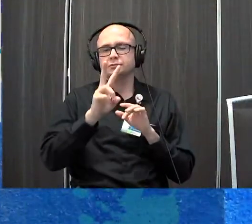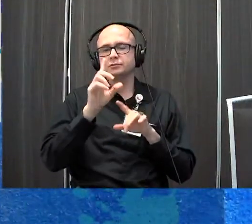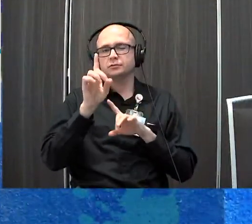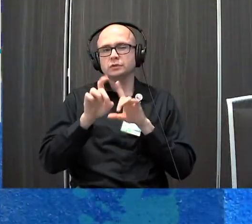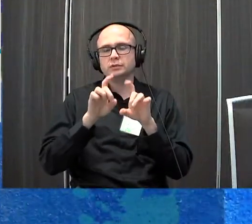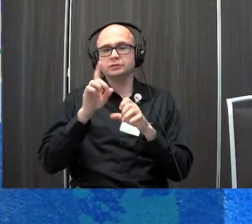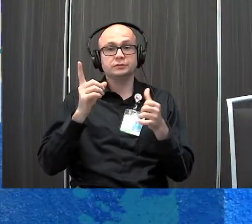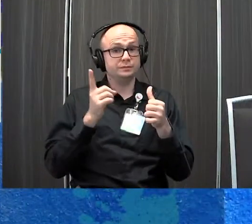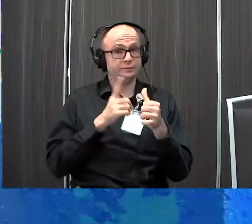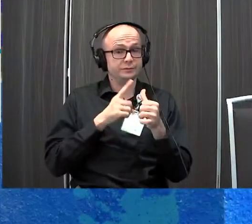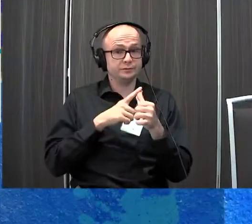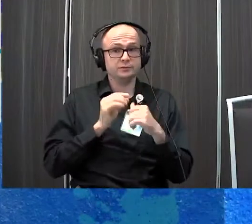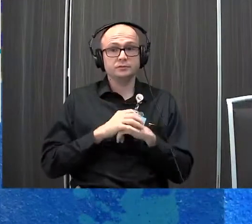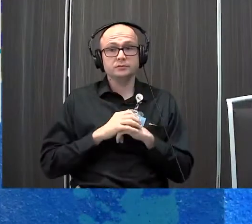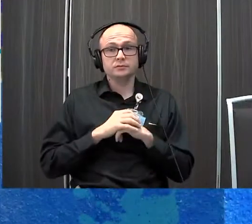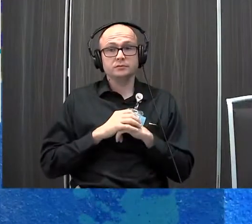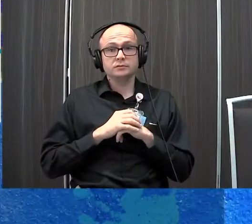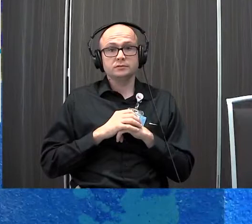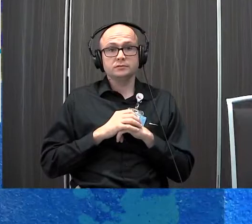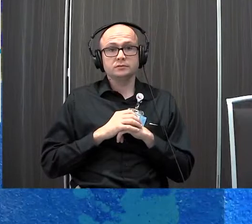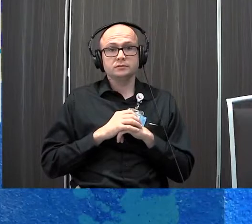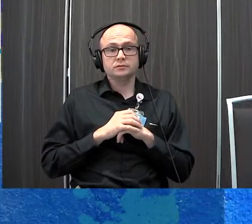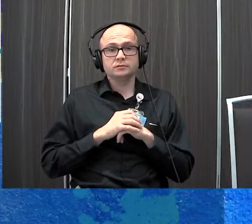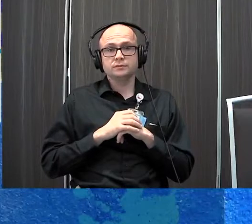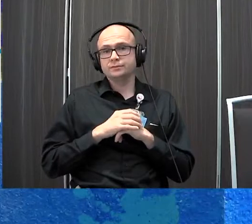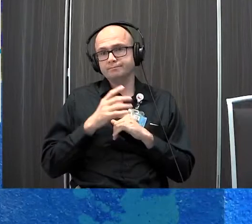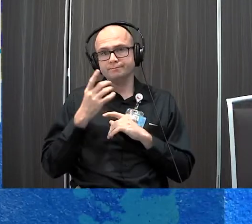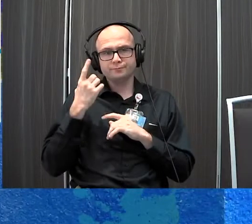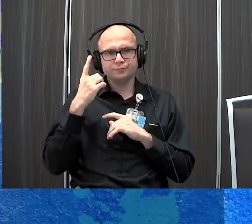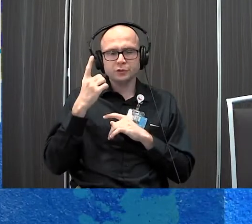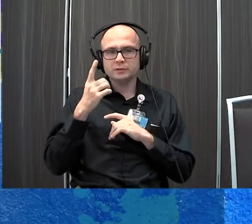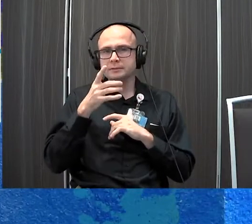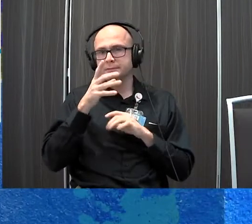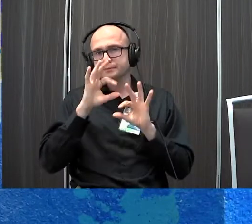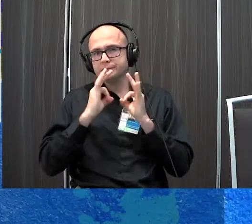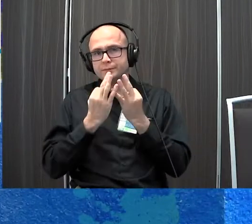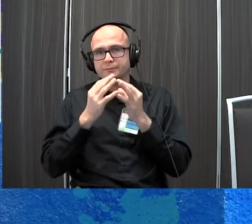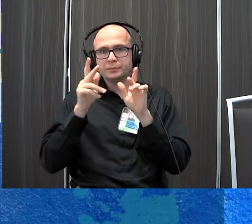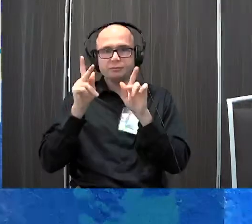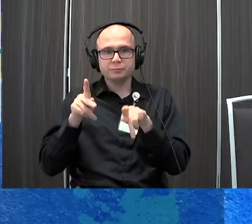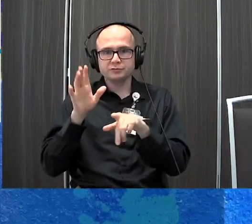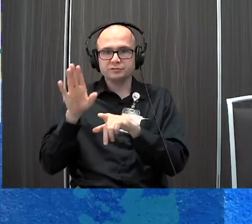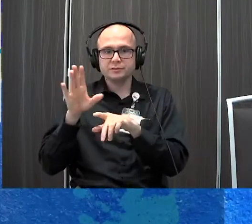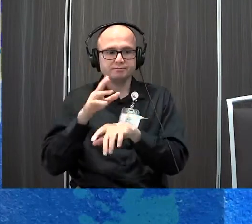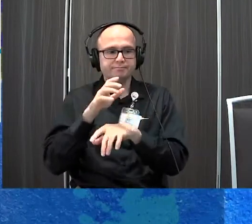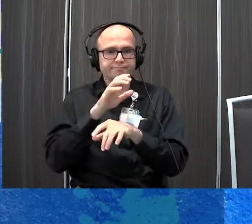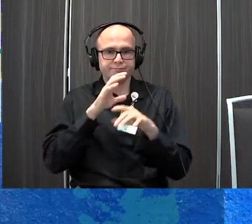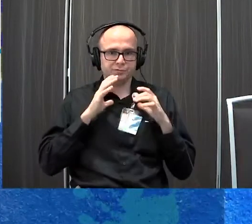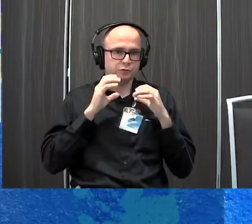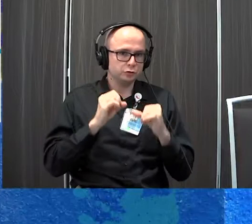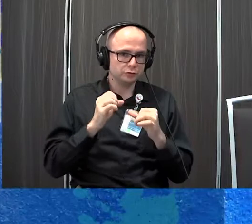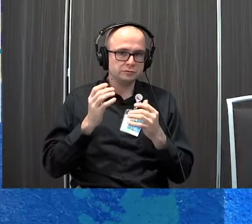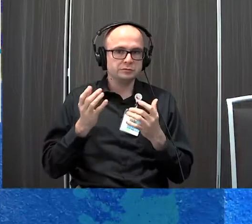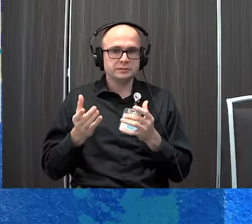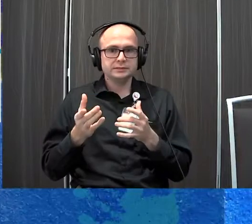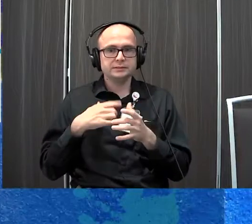and this is the first. This question is for families who have a person with CHARGE syndrome, and it's really just